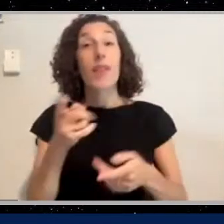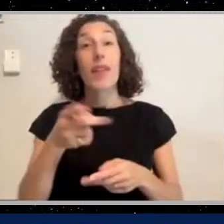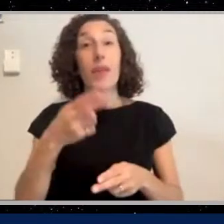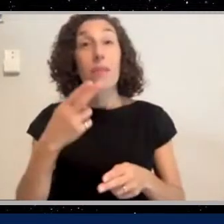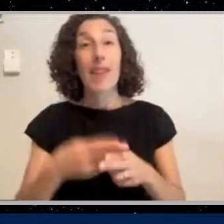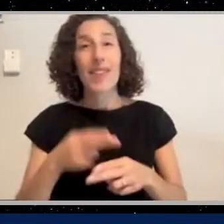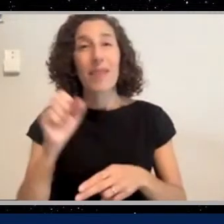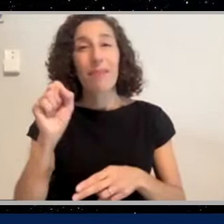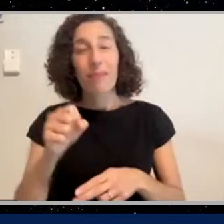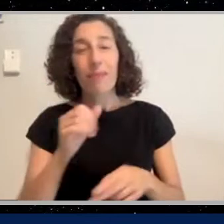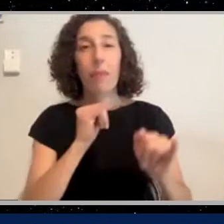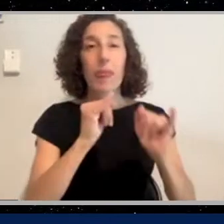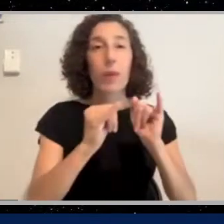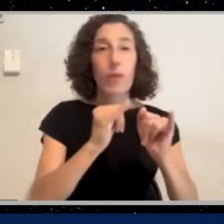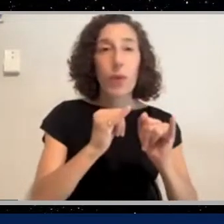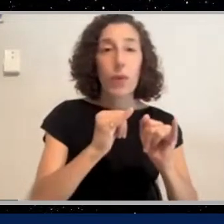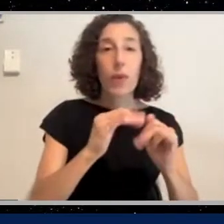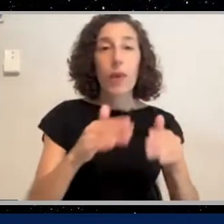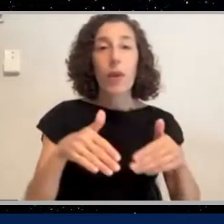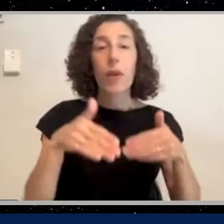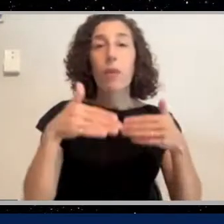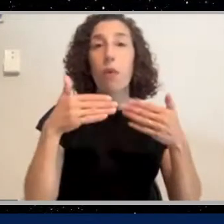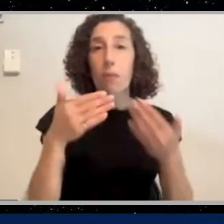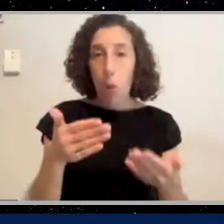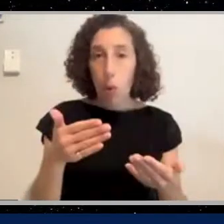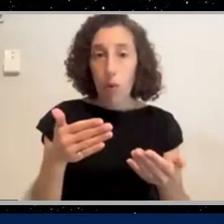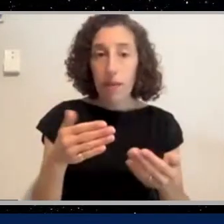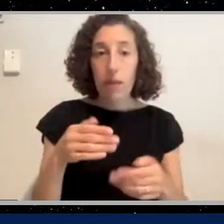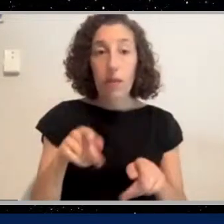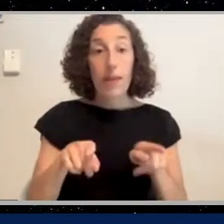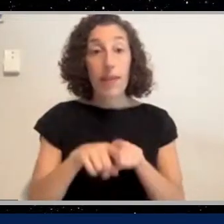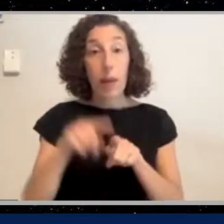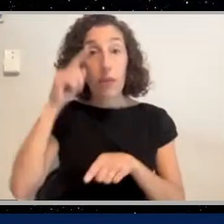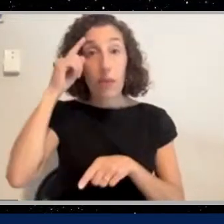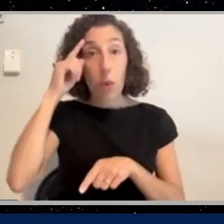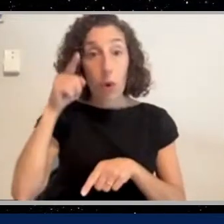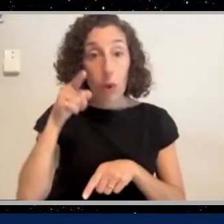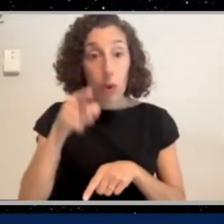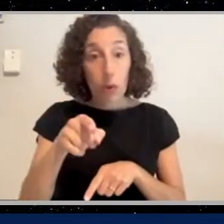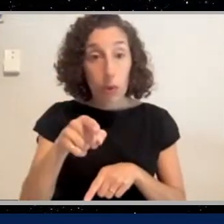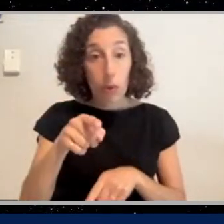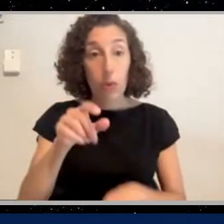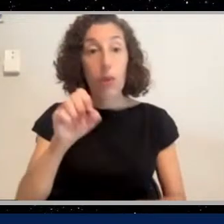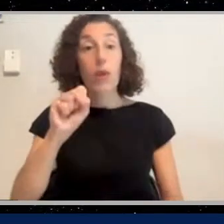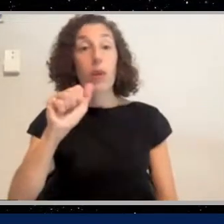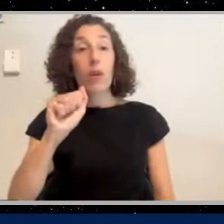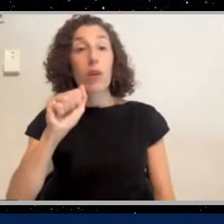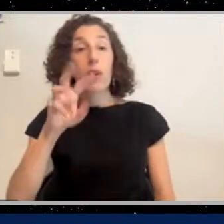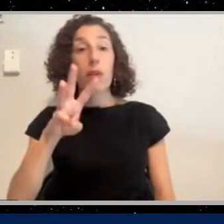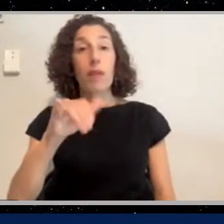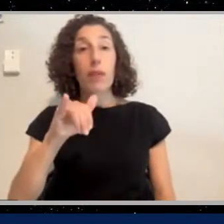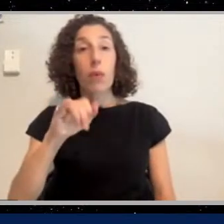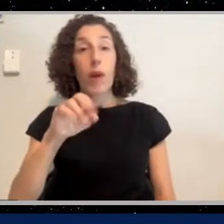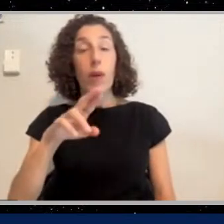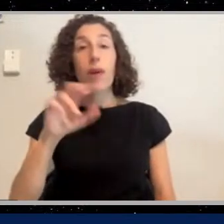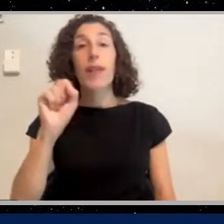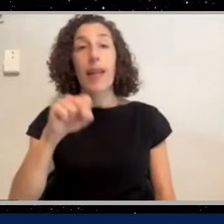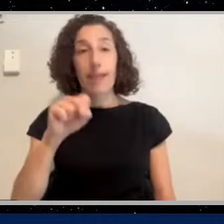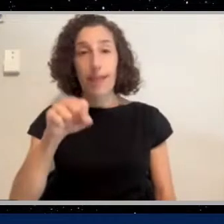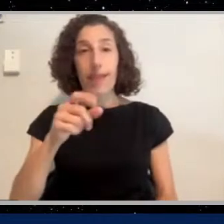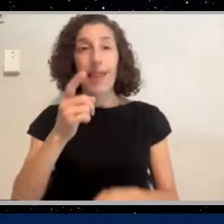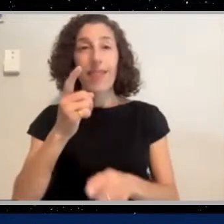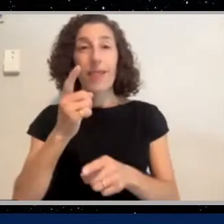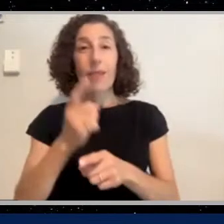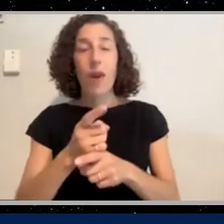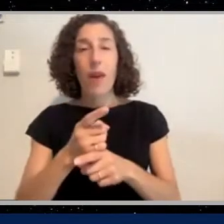similar, maybe? Yeah, it was very similar for Flight 1, of the same thing, explaining your background, your interest in